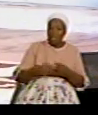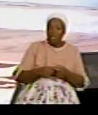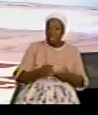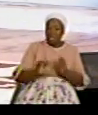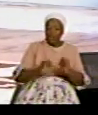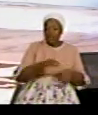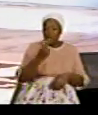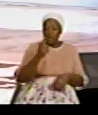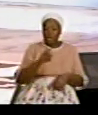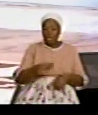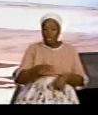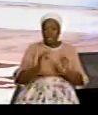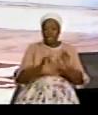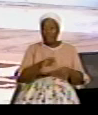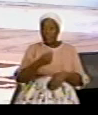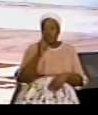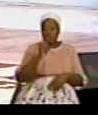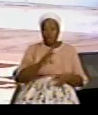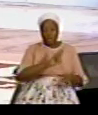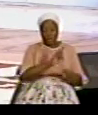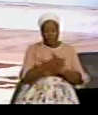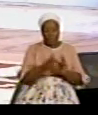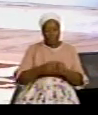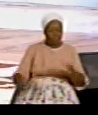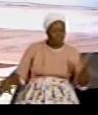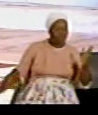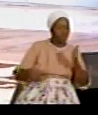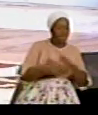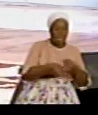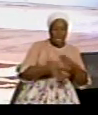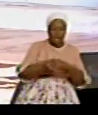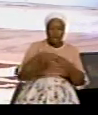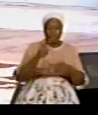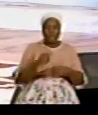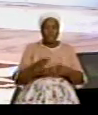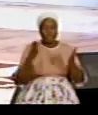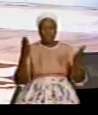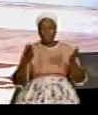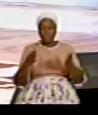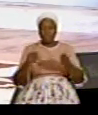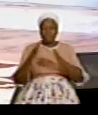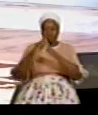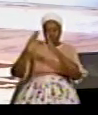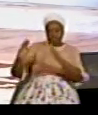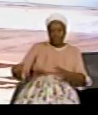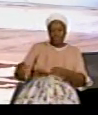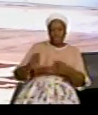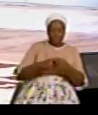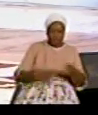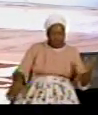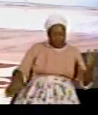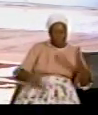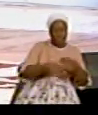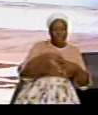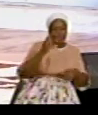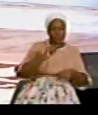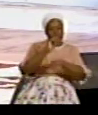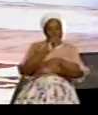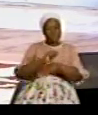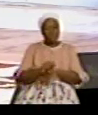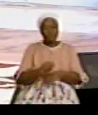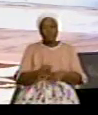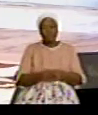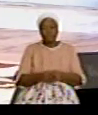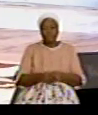repented, they'll throw him out of the synagogue, throw him out of the temple. Now, what have